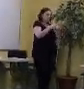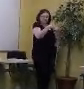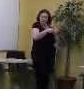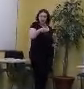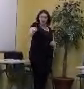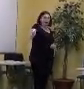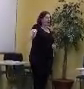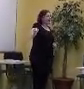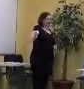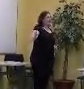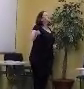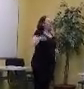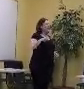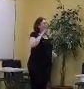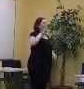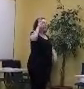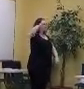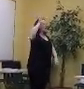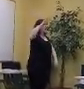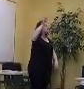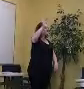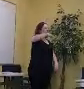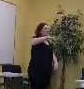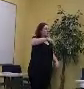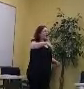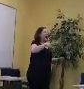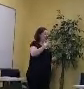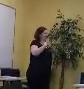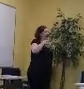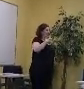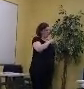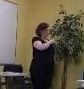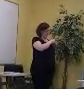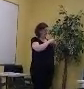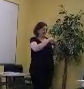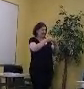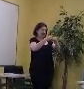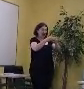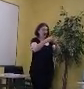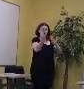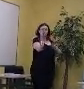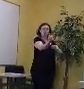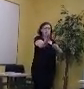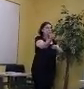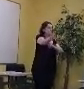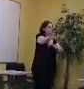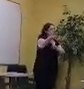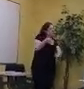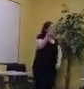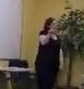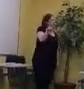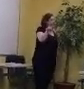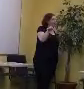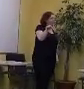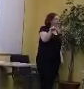And what he does is he pads me and then he'll take me back to the person who's just called. The other thing he's done